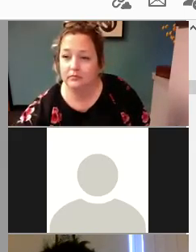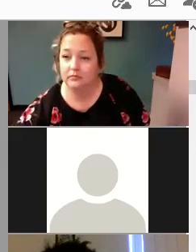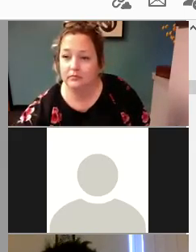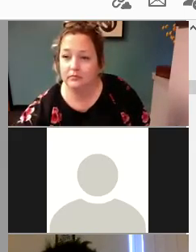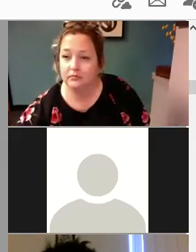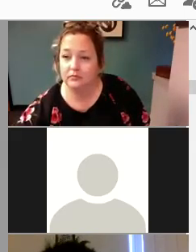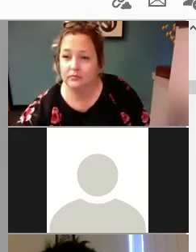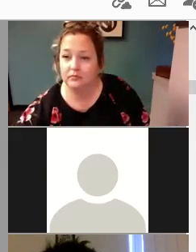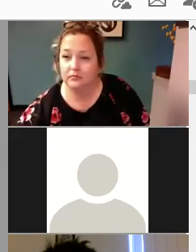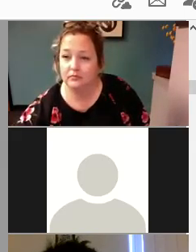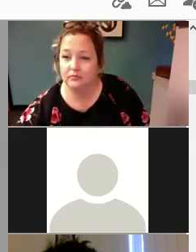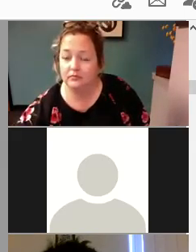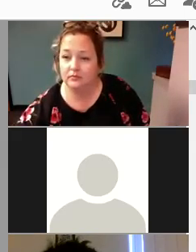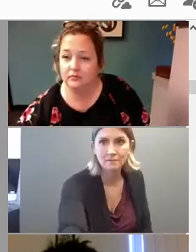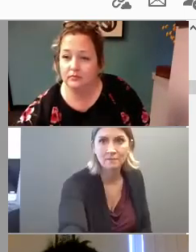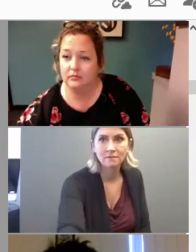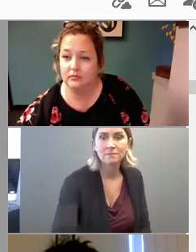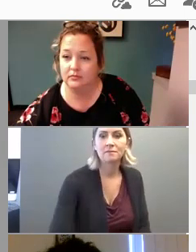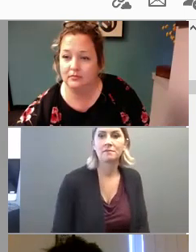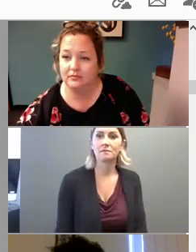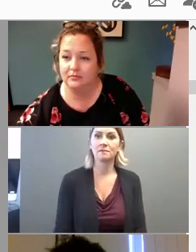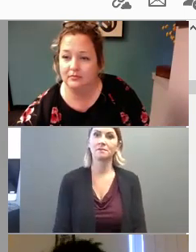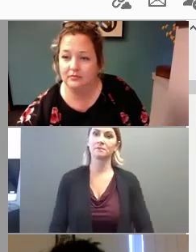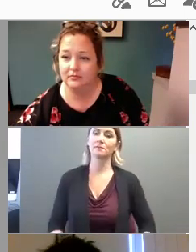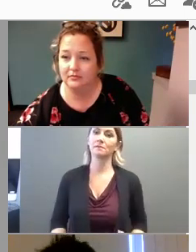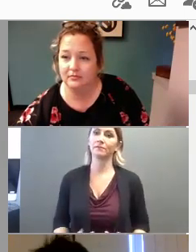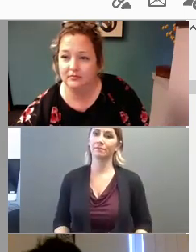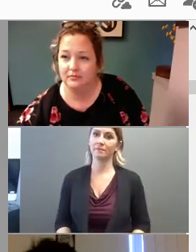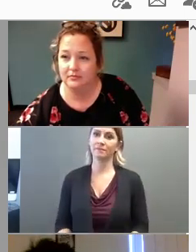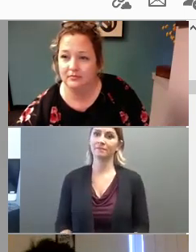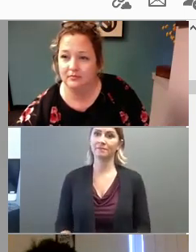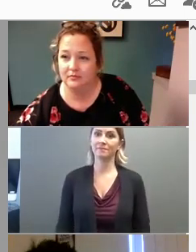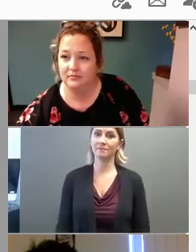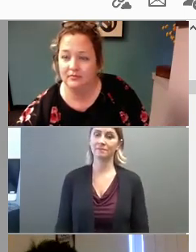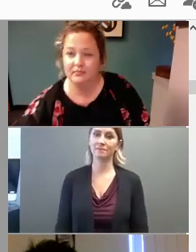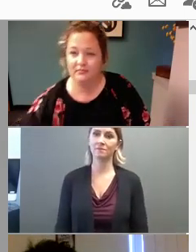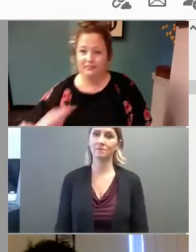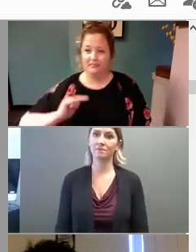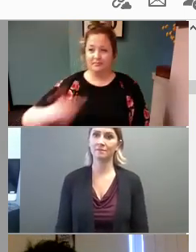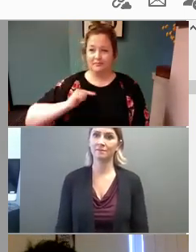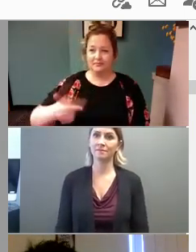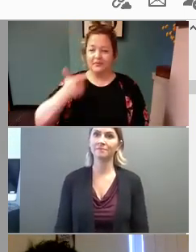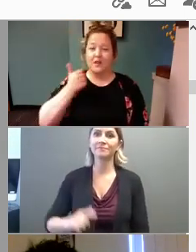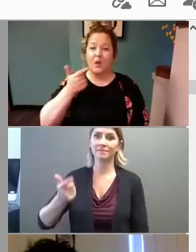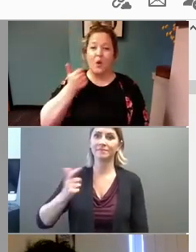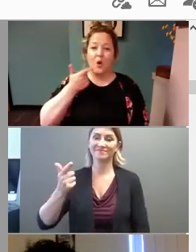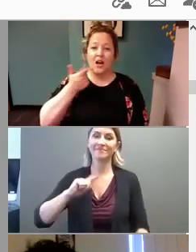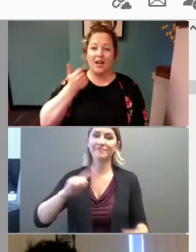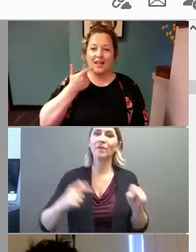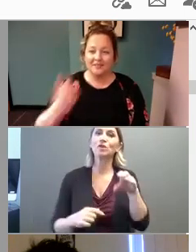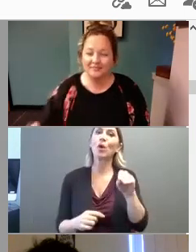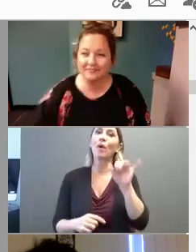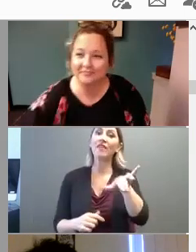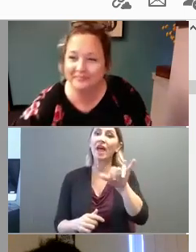If so, D to B can be replaced by C to D and still have the minimum weight. Exactly. You have also found a very